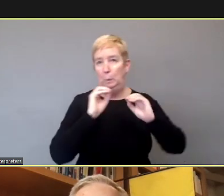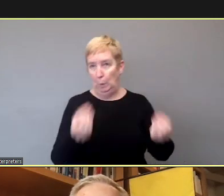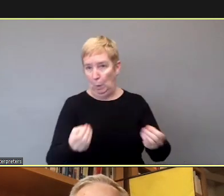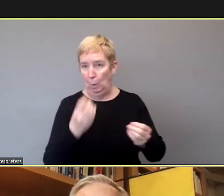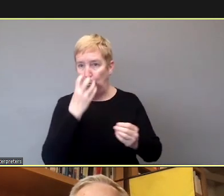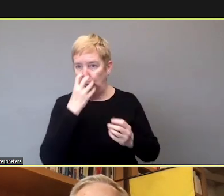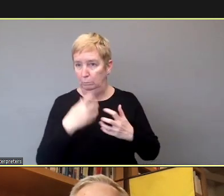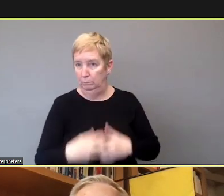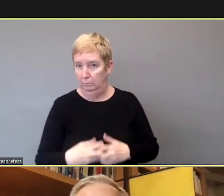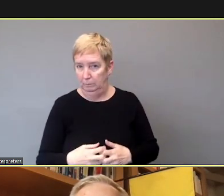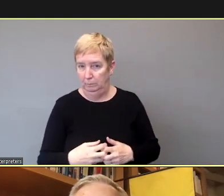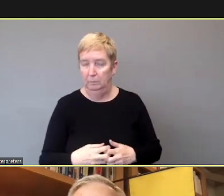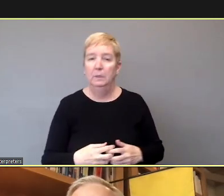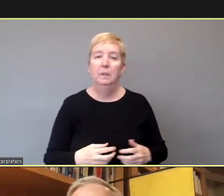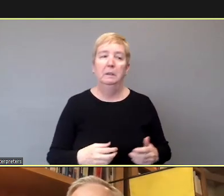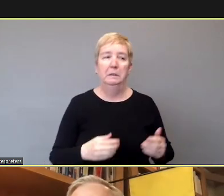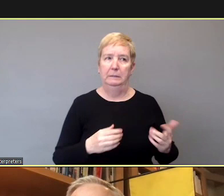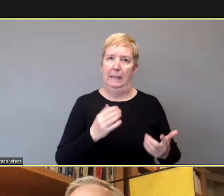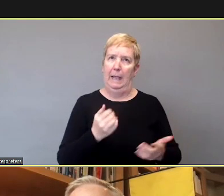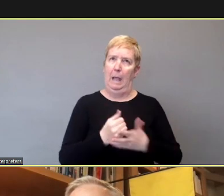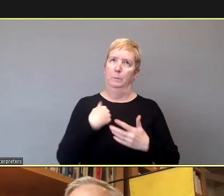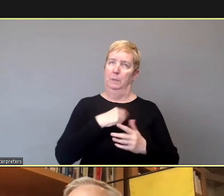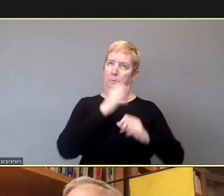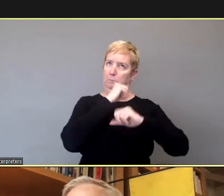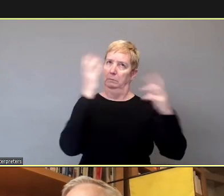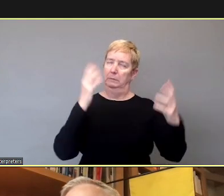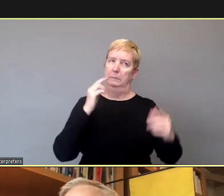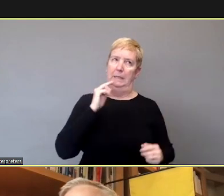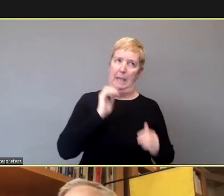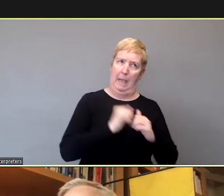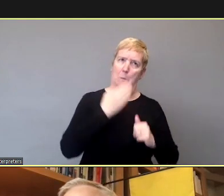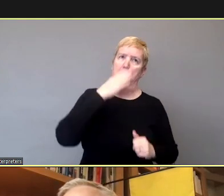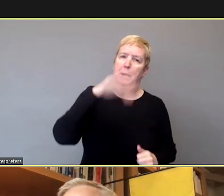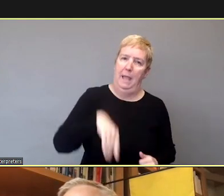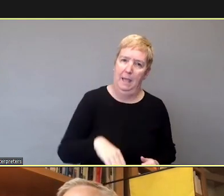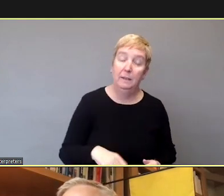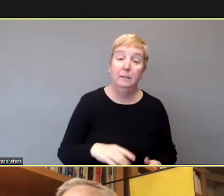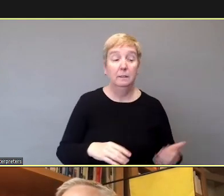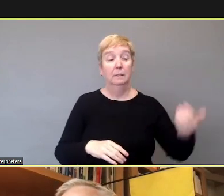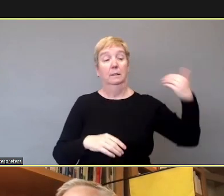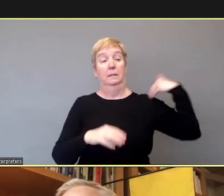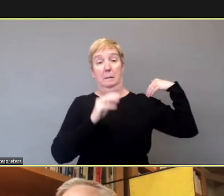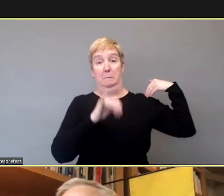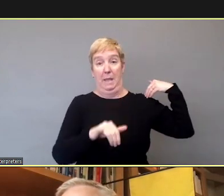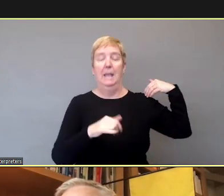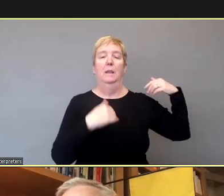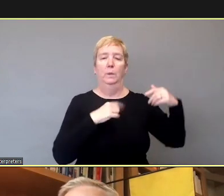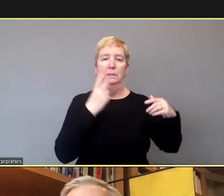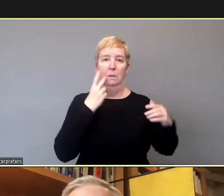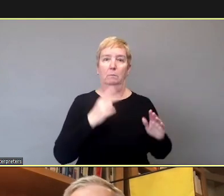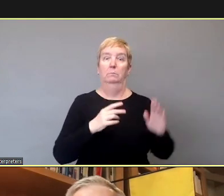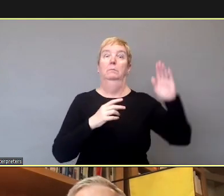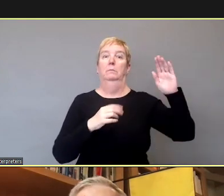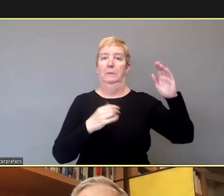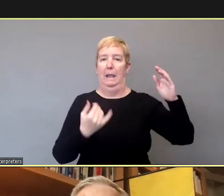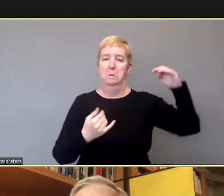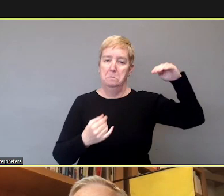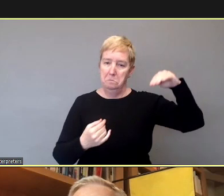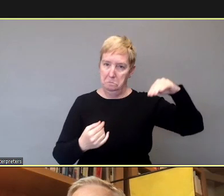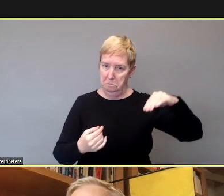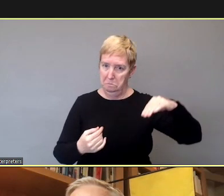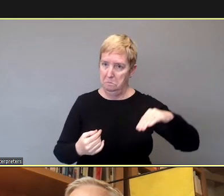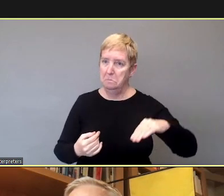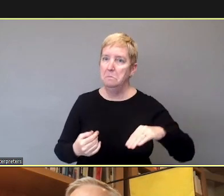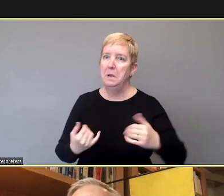had a brief period back in May where it was low, but with Omicron, we've seen this dip quite a bit. In fact, one